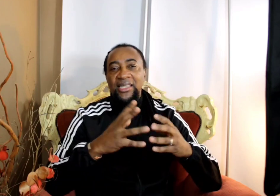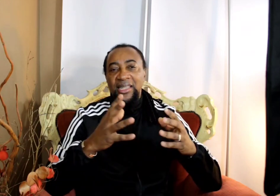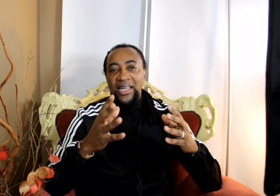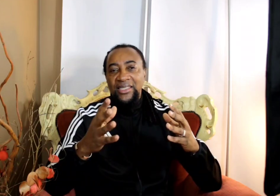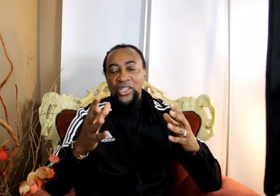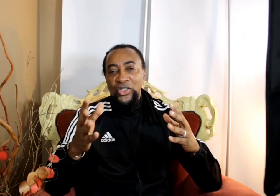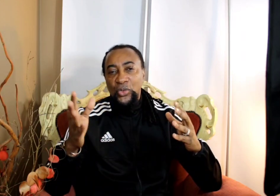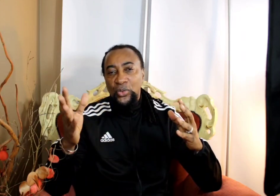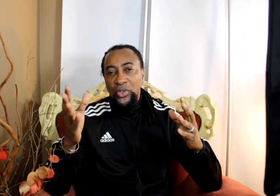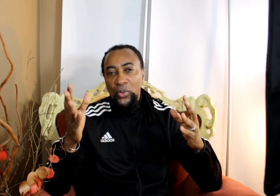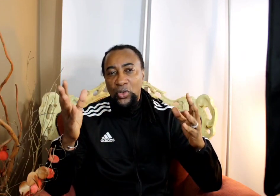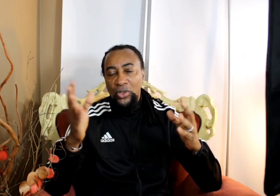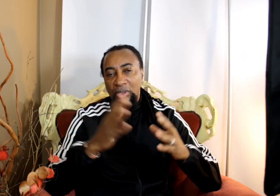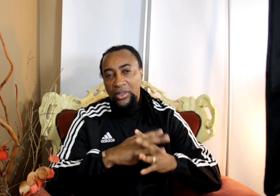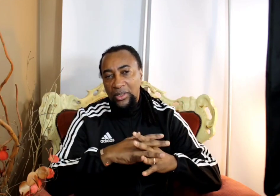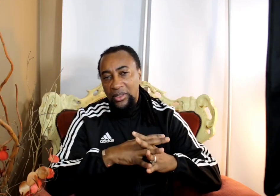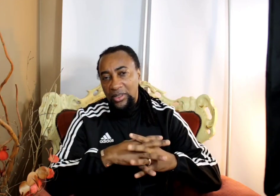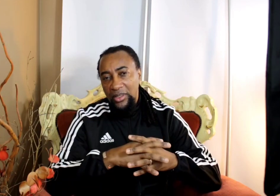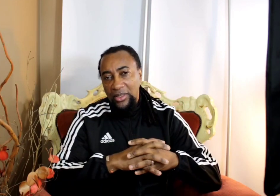He has gone through